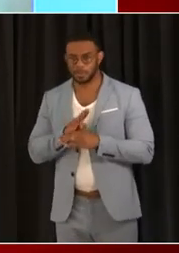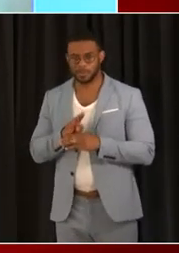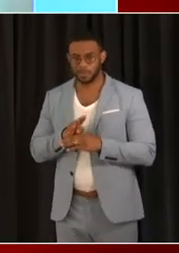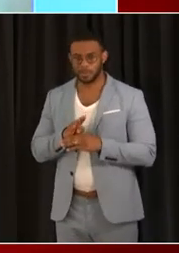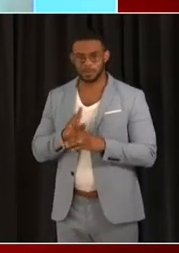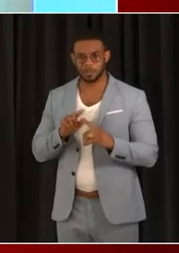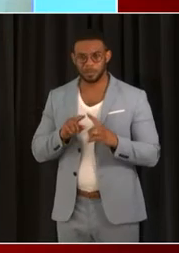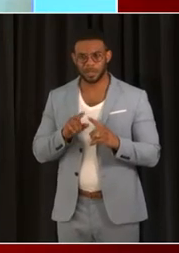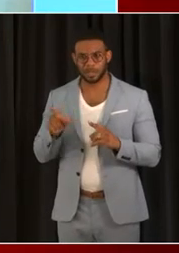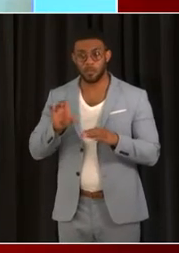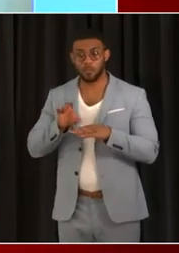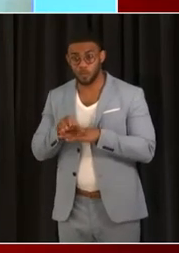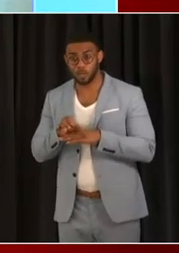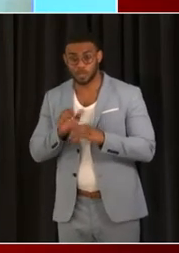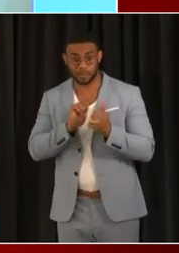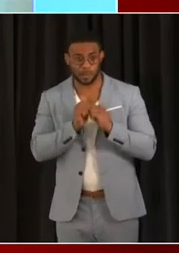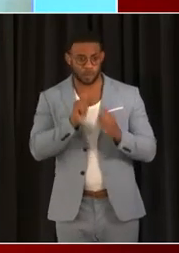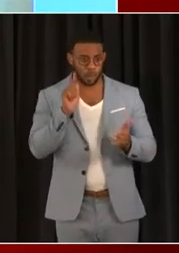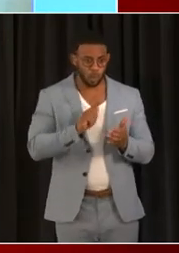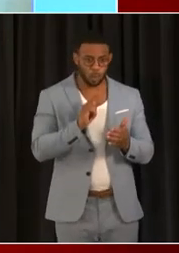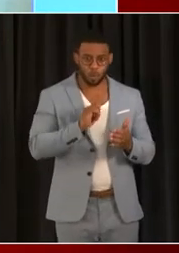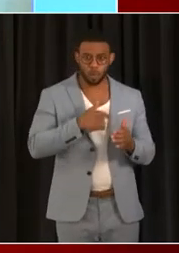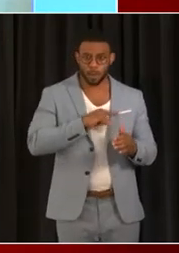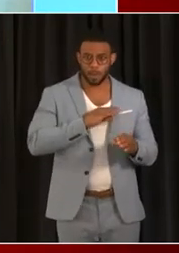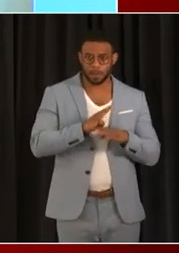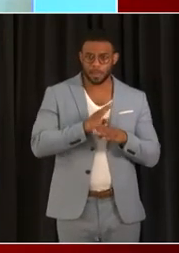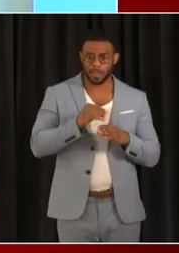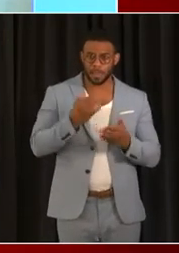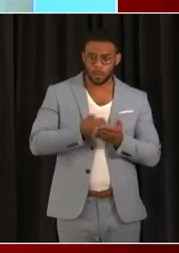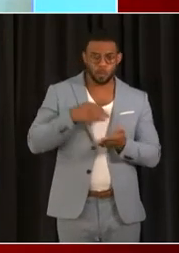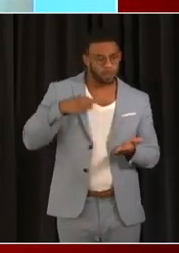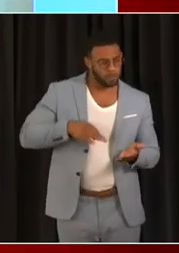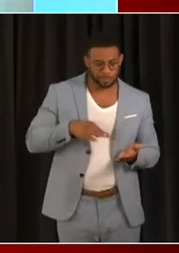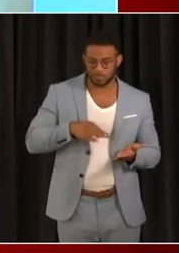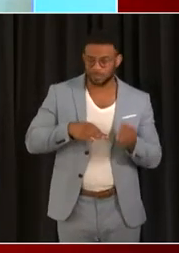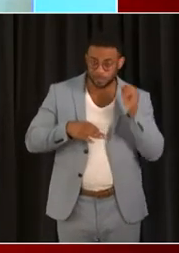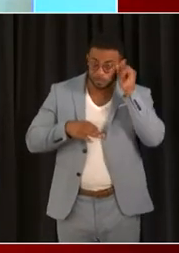businesses are forced to compete with low-quality businesses, and revenue